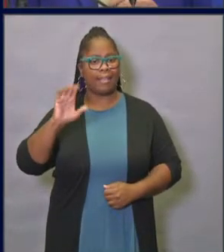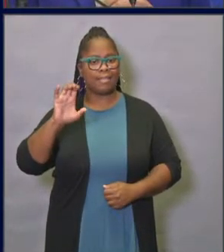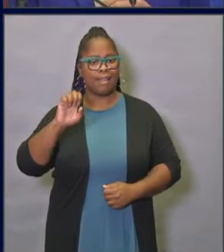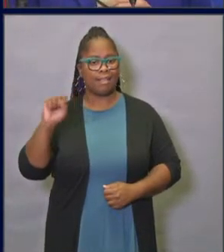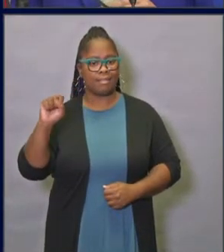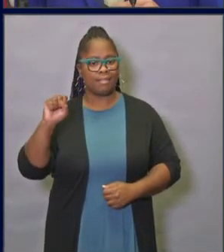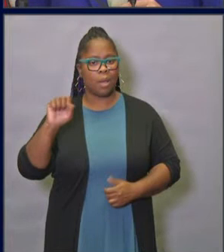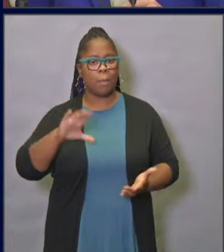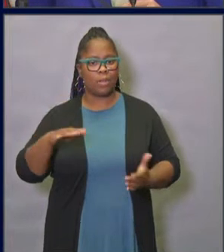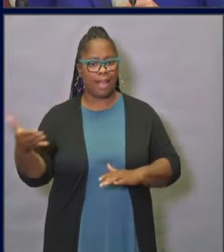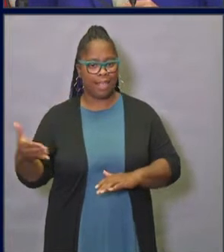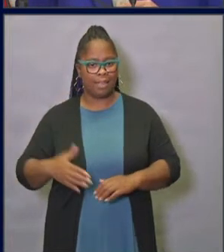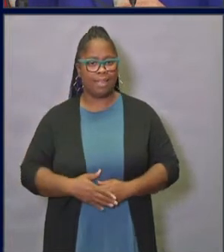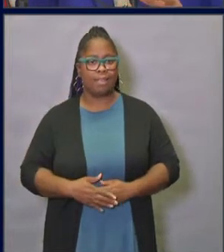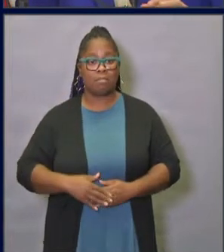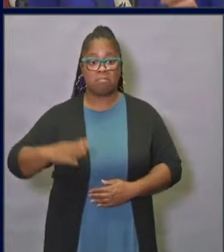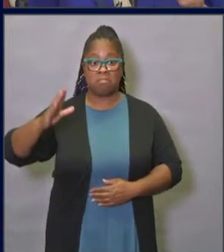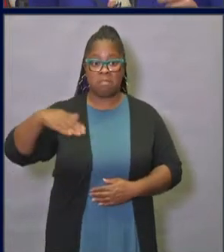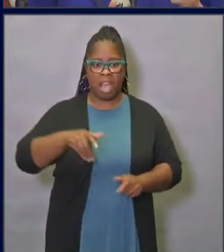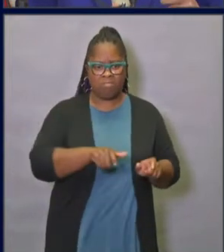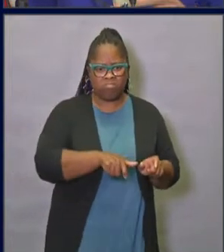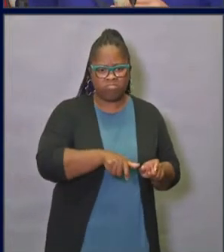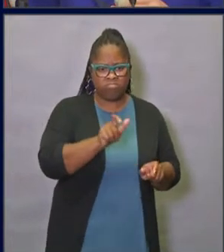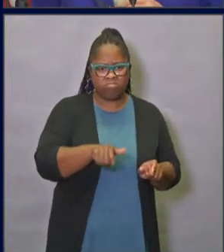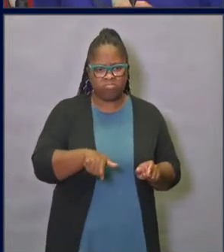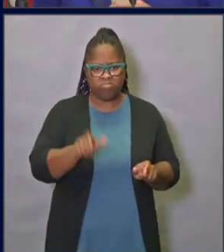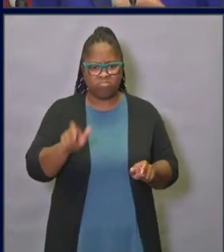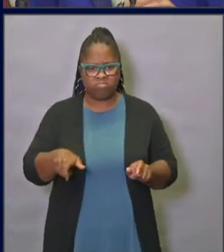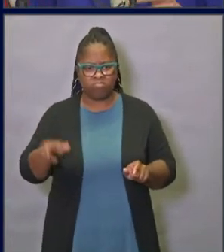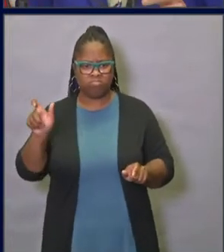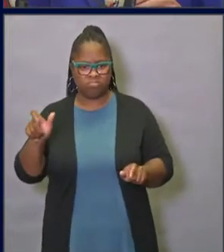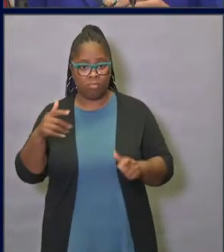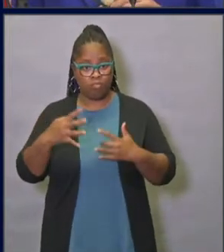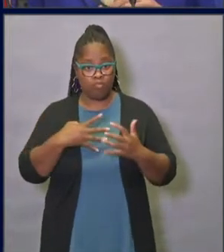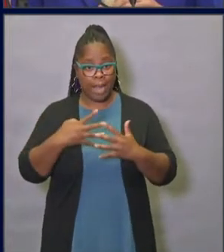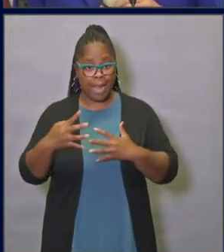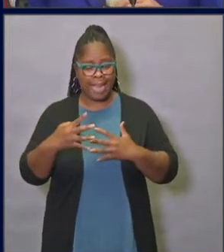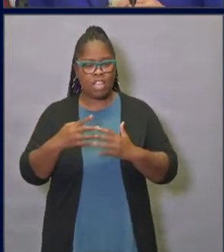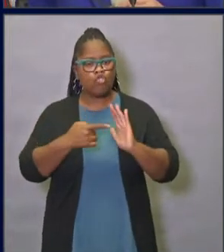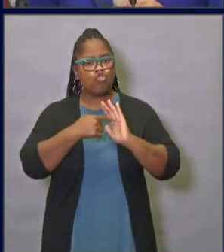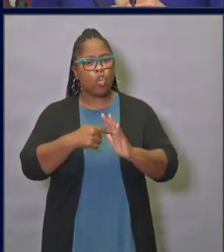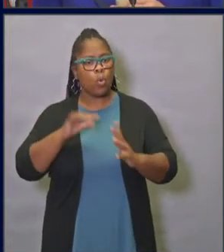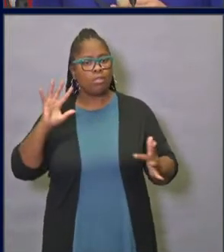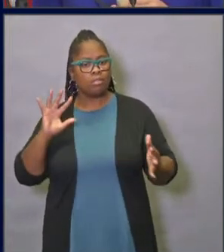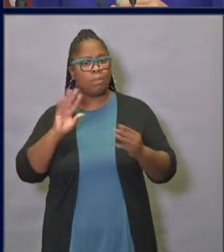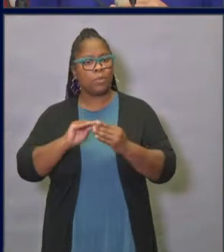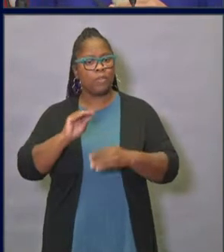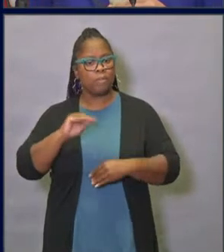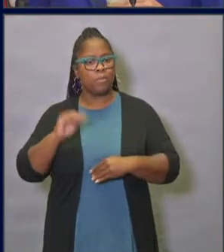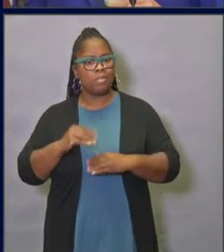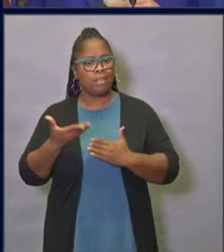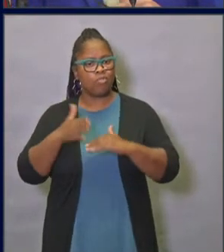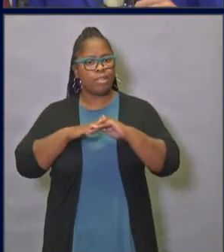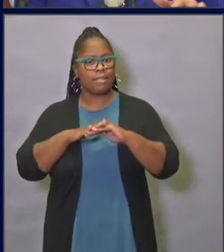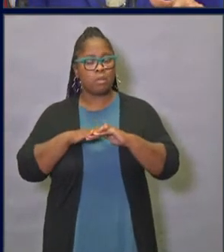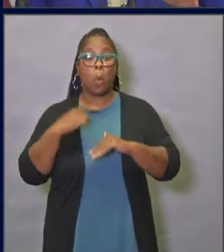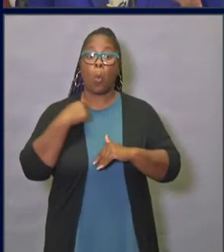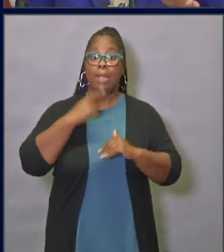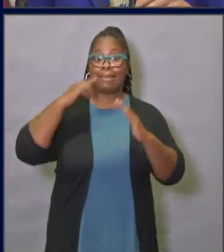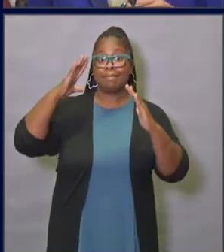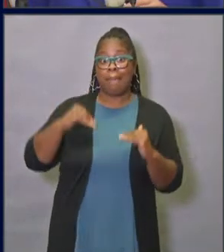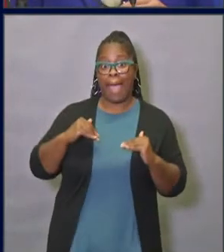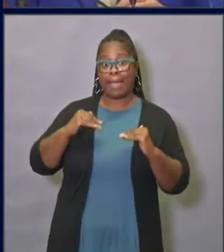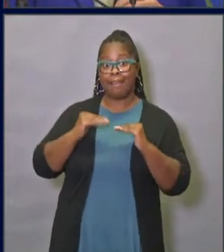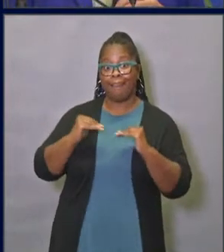gray bars that you see at the bottom show what we call a cumulative % increase above the expected number of deaths